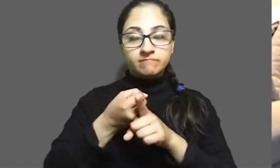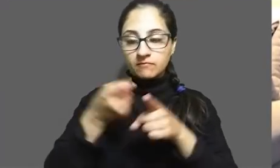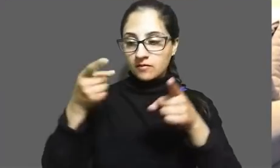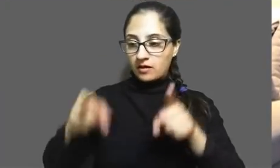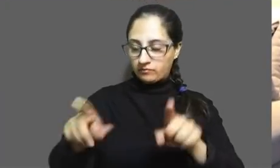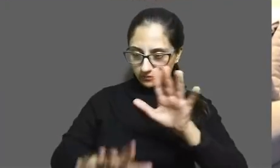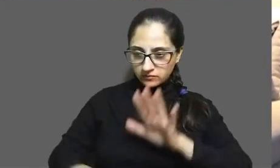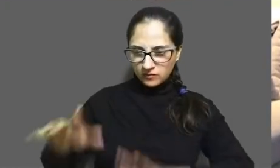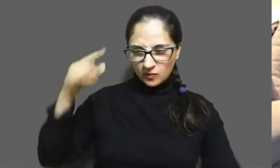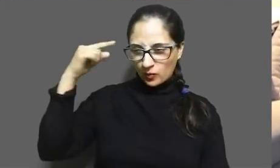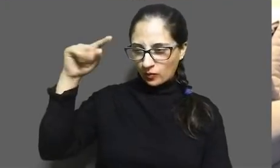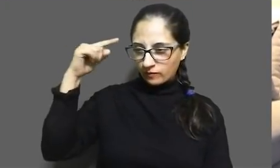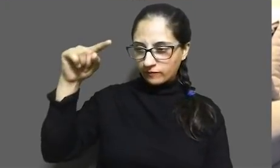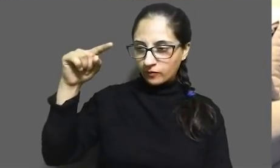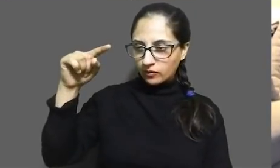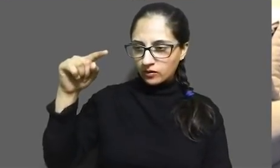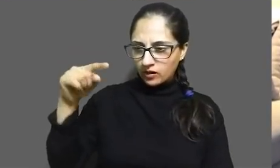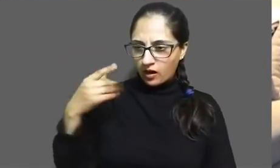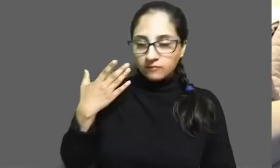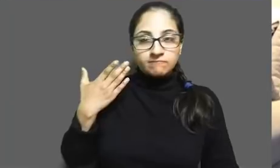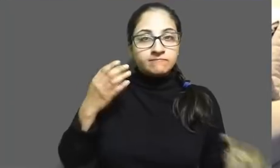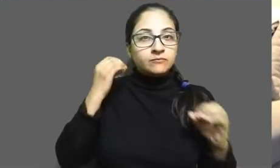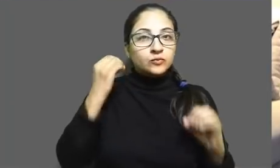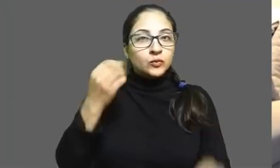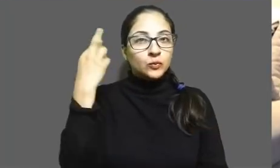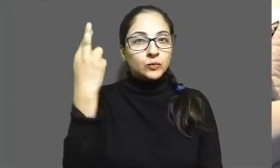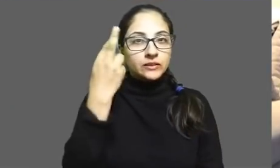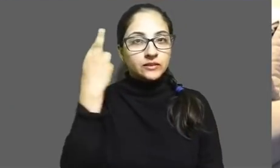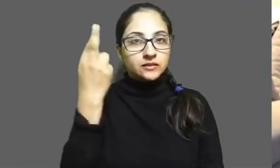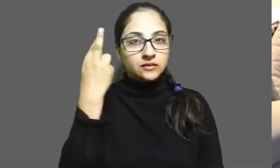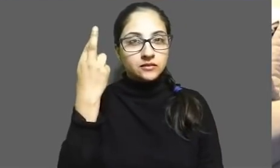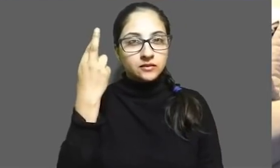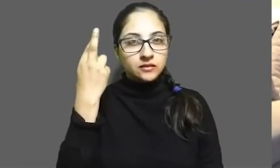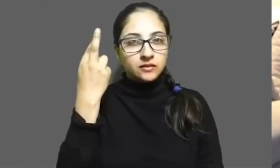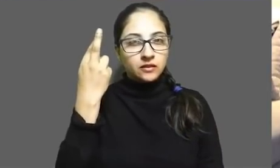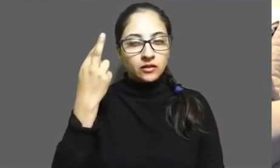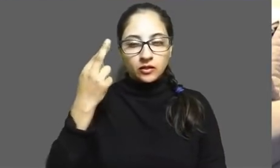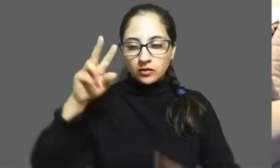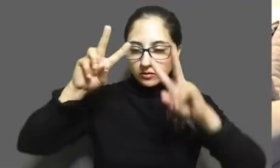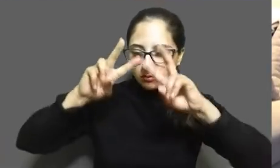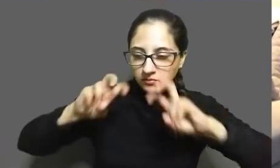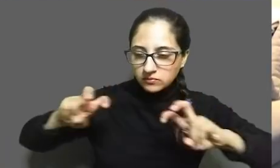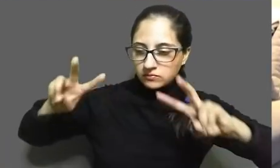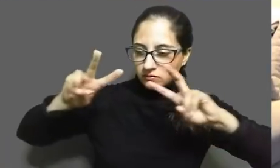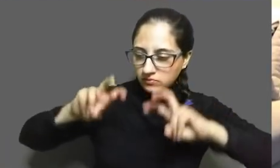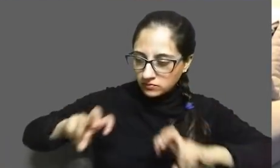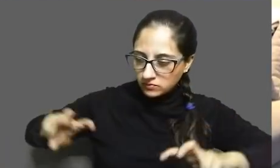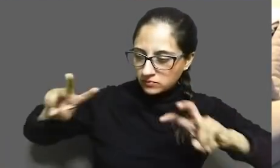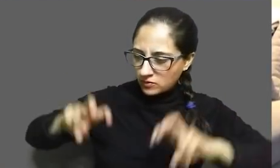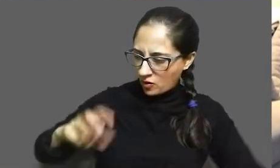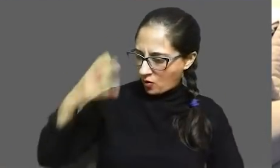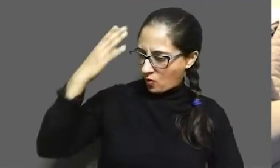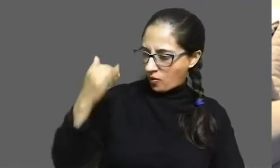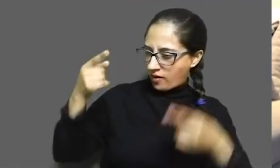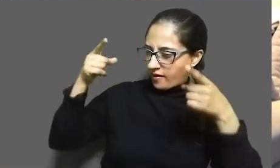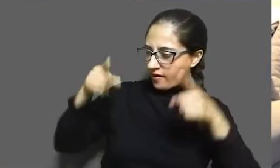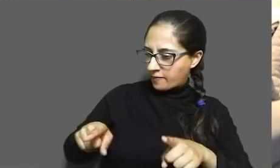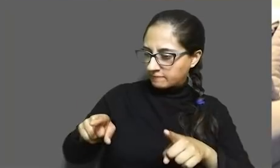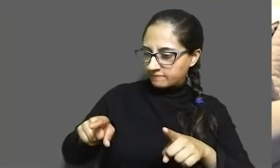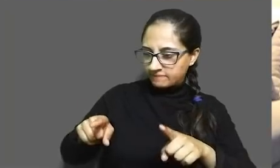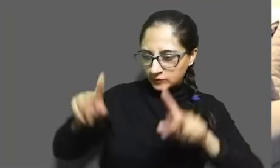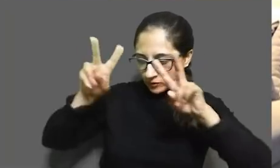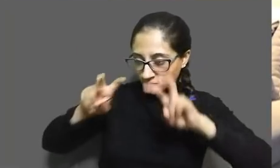Life is fragile. Life is short. Things don't always make sense.